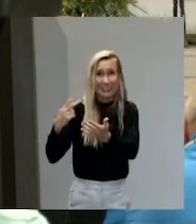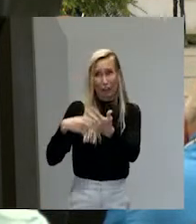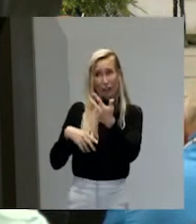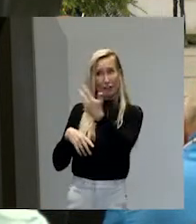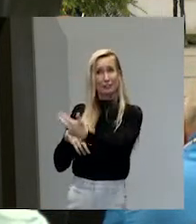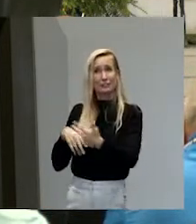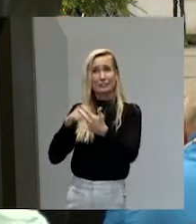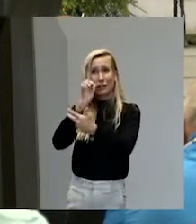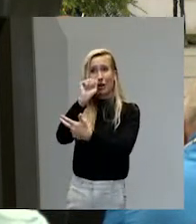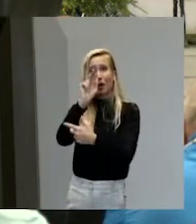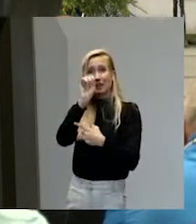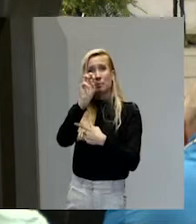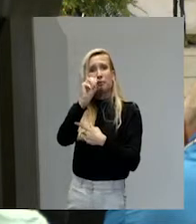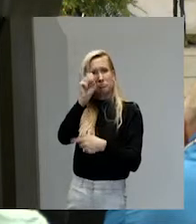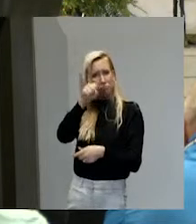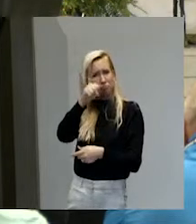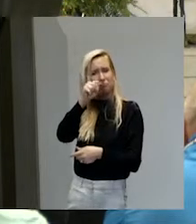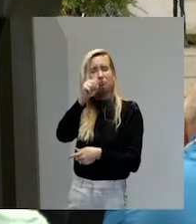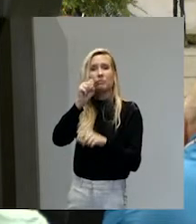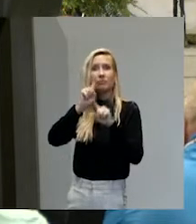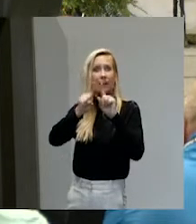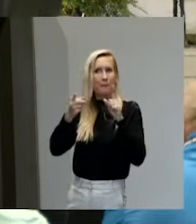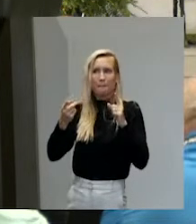different needs and different places on the spectrum,